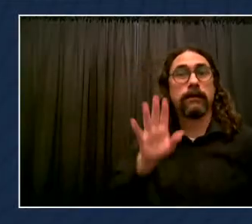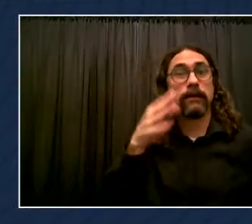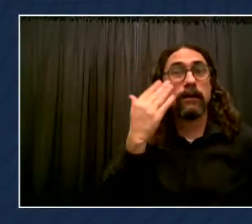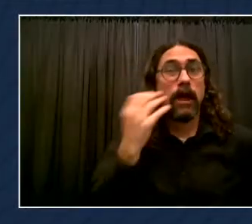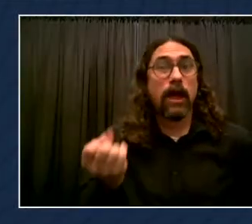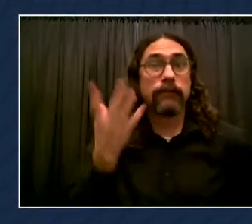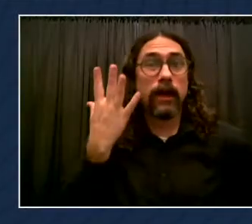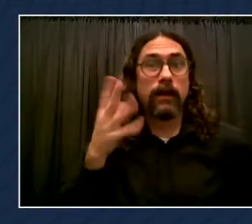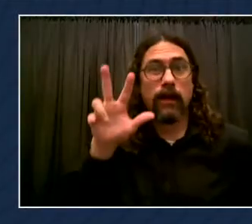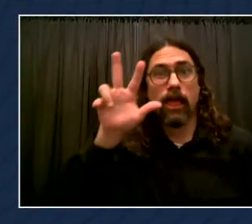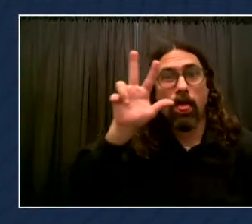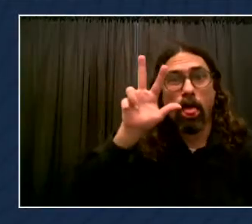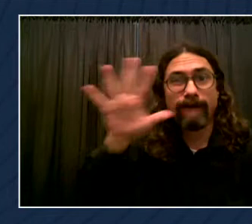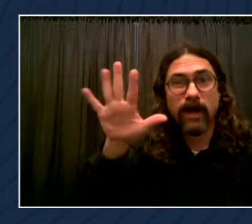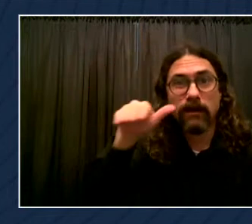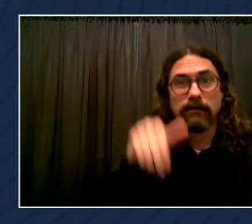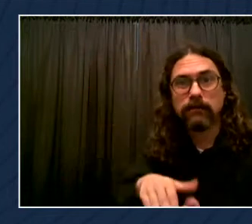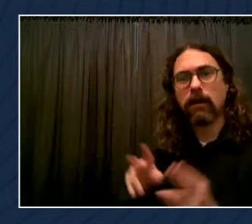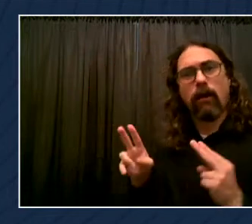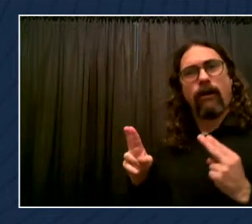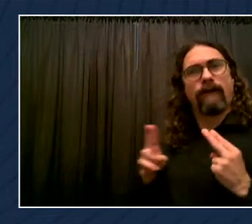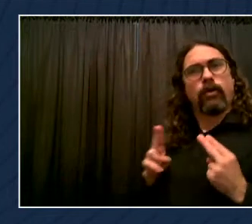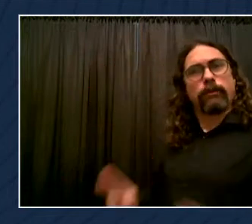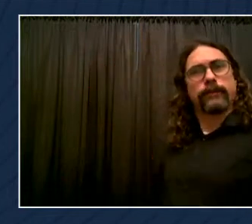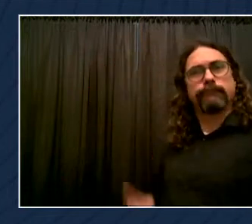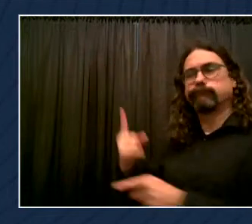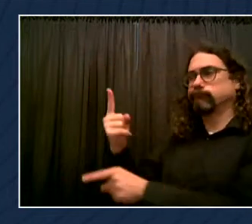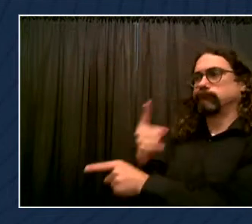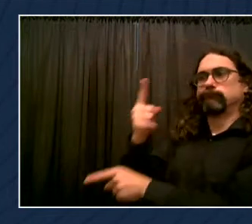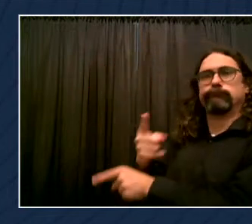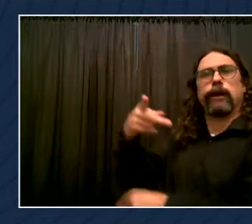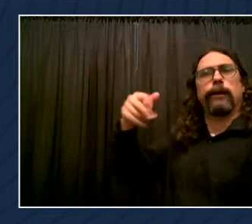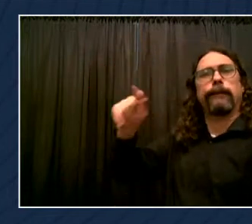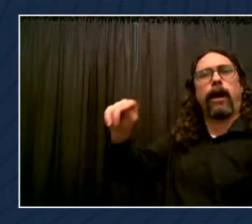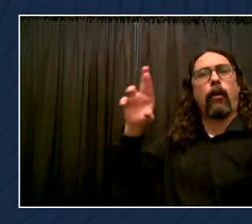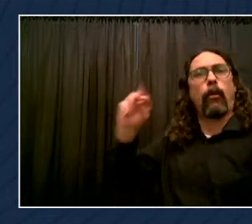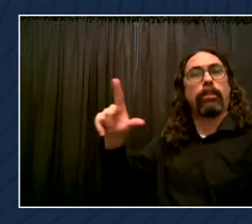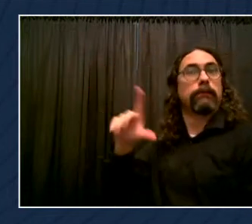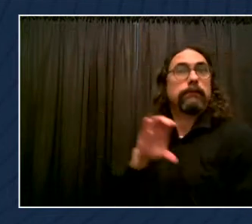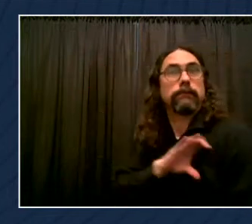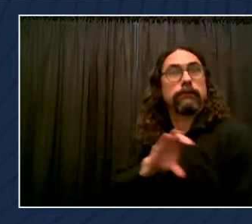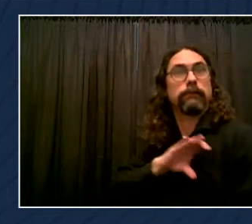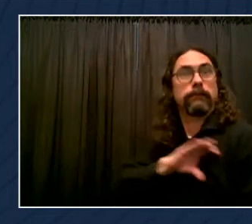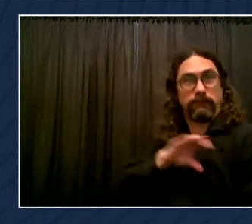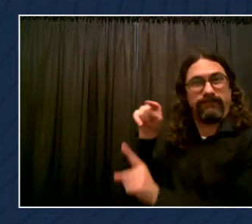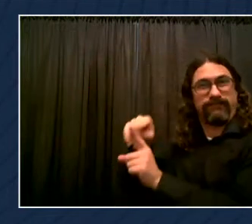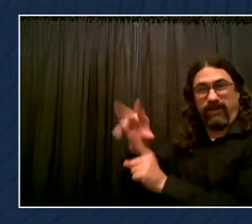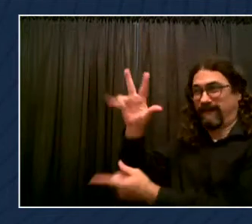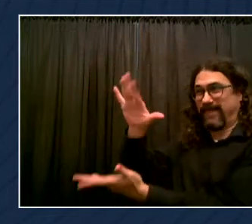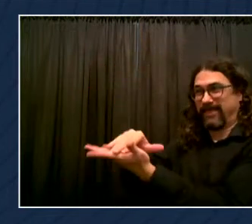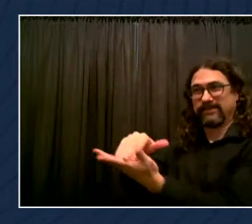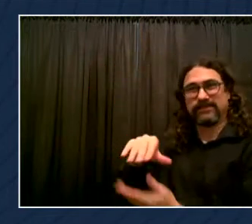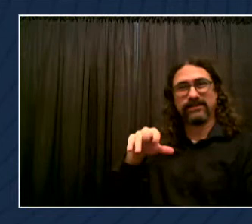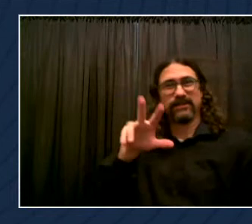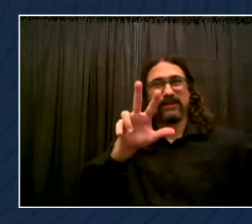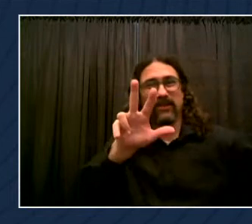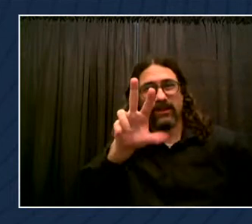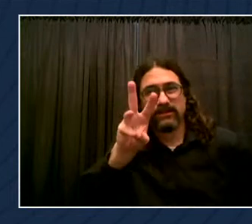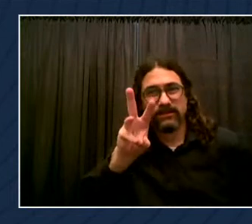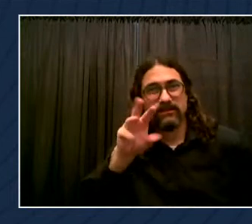the civilian side, it is slightly higher rate. It's 40 members were placed on no pay out of